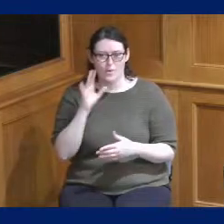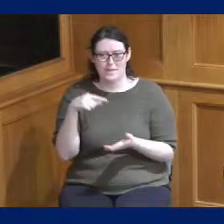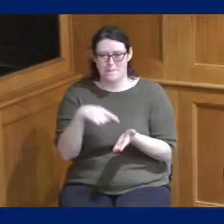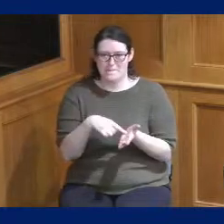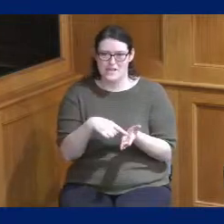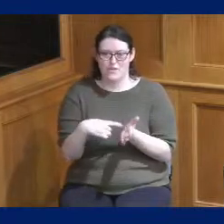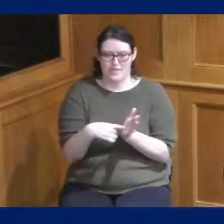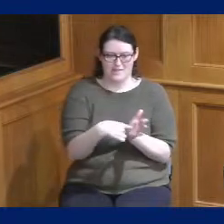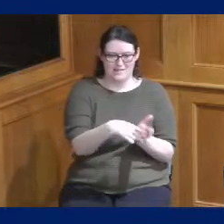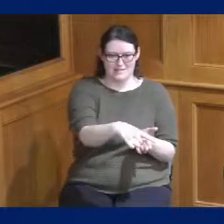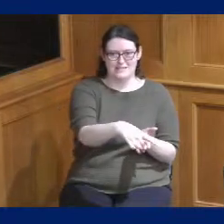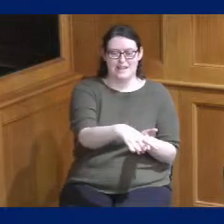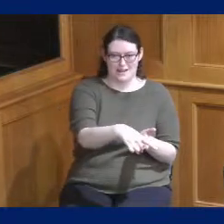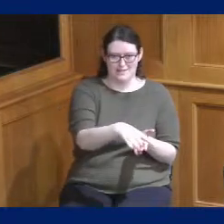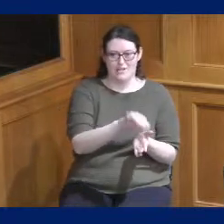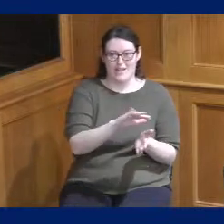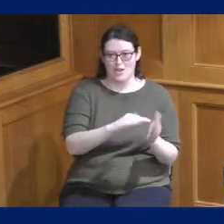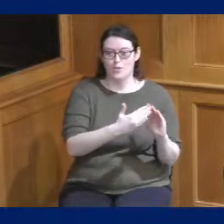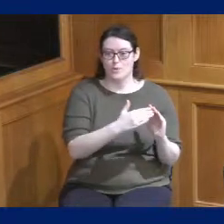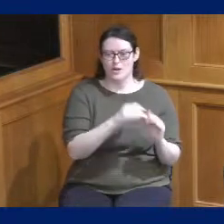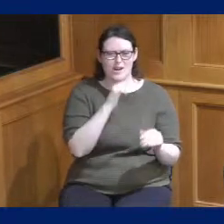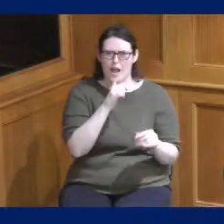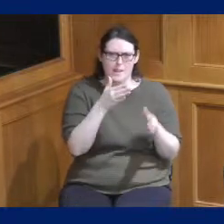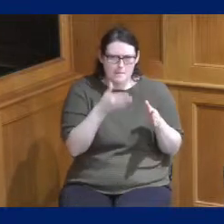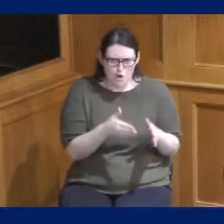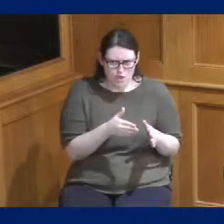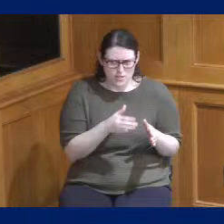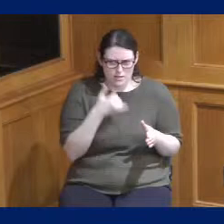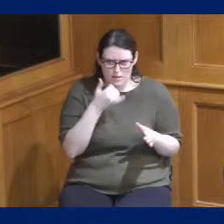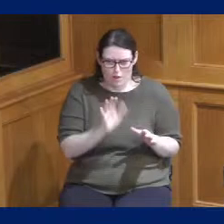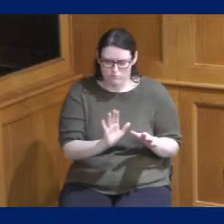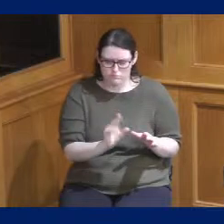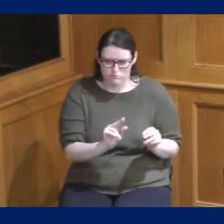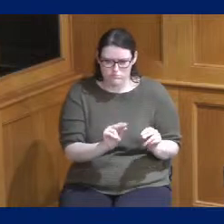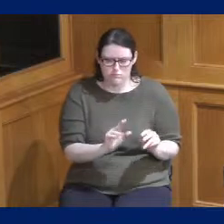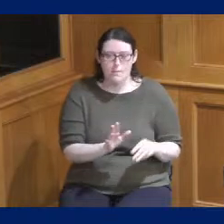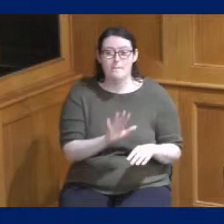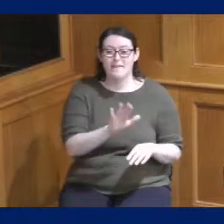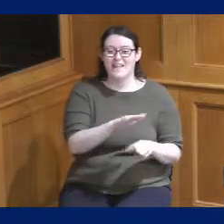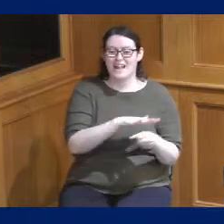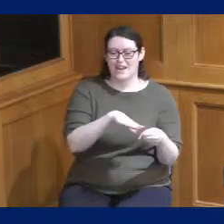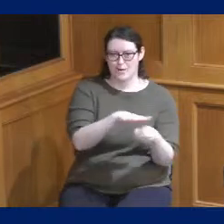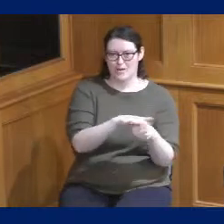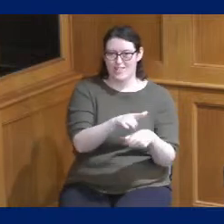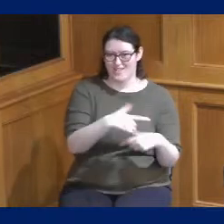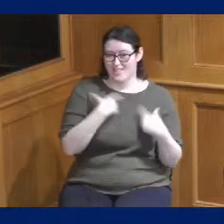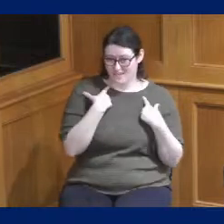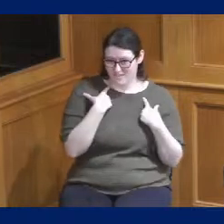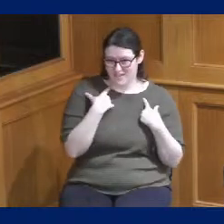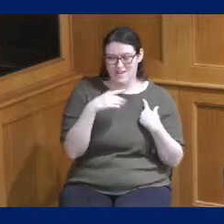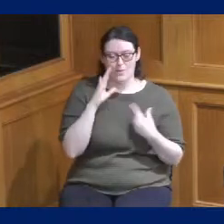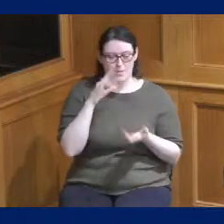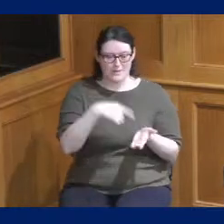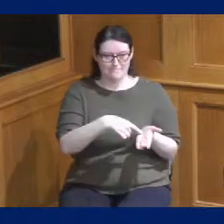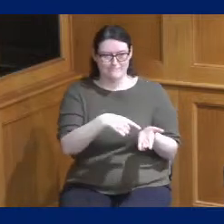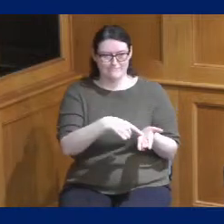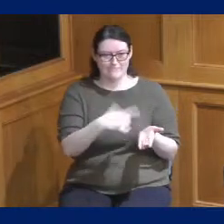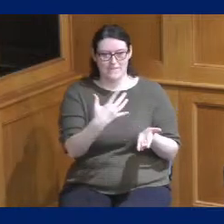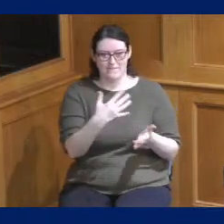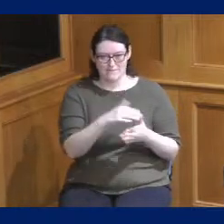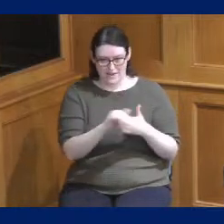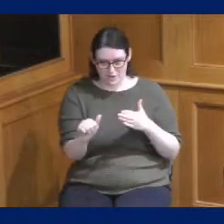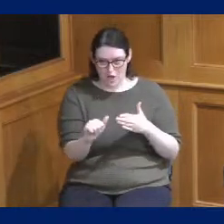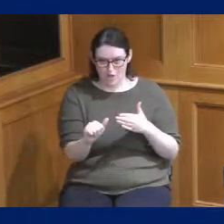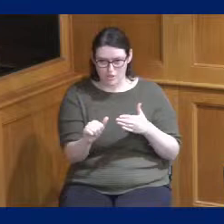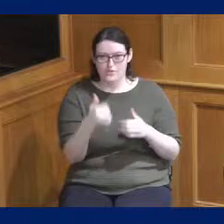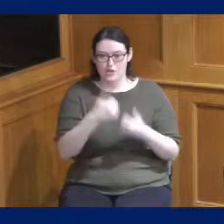bill that goes to the community, not to the resident, but to the community to help fund the 911 center. That rate is at